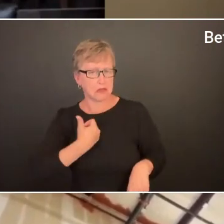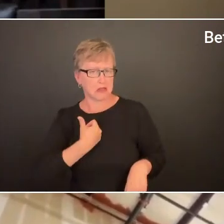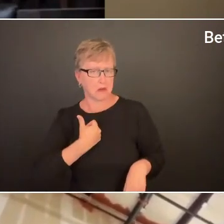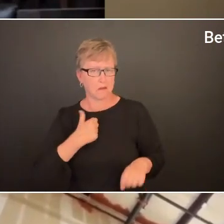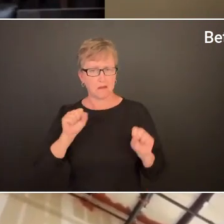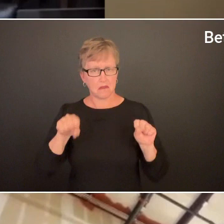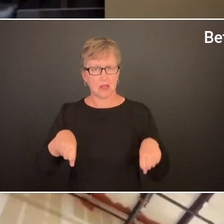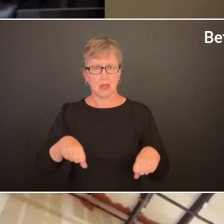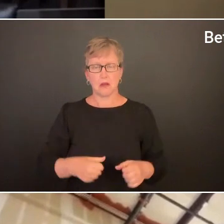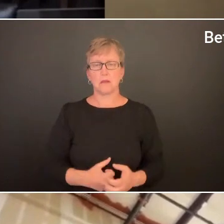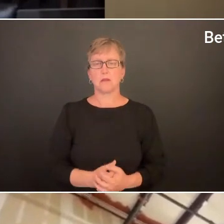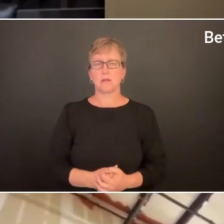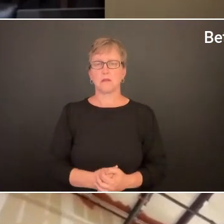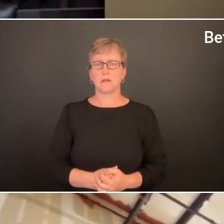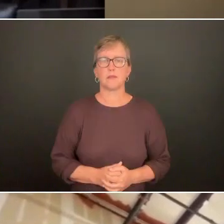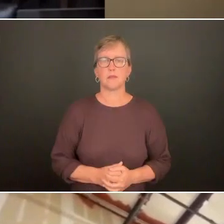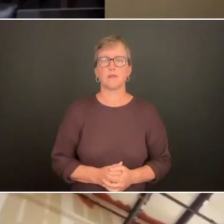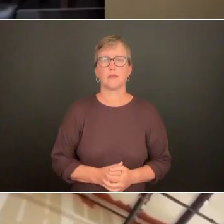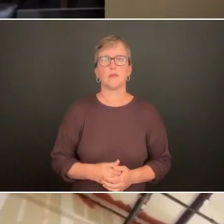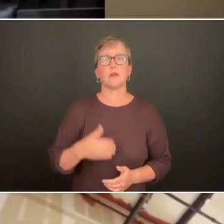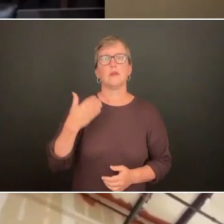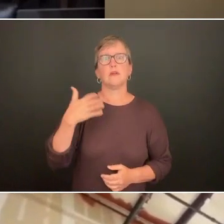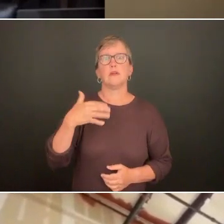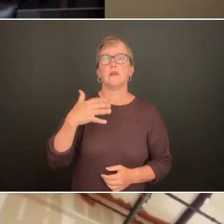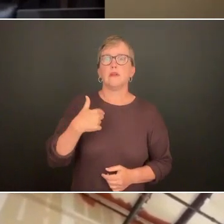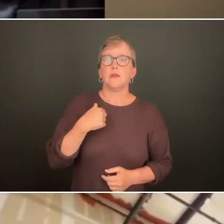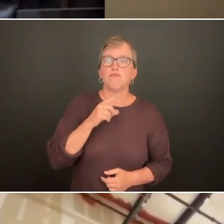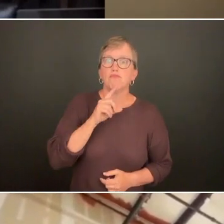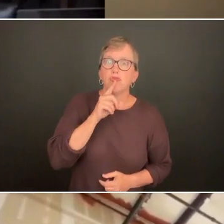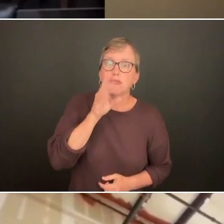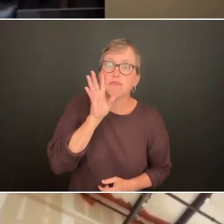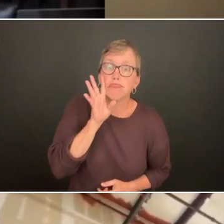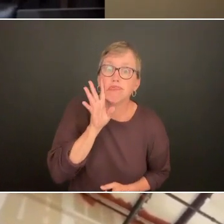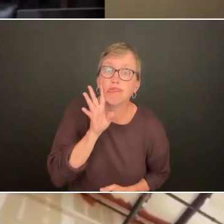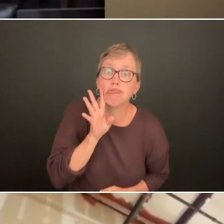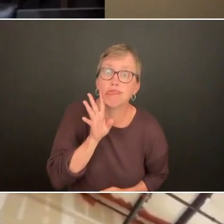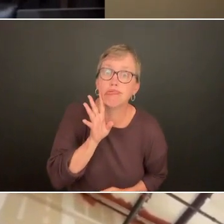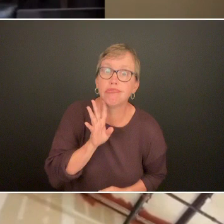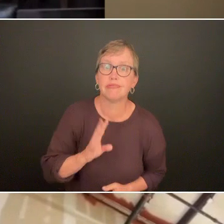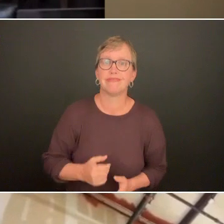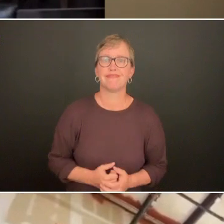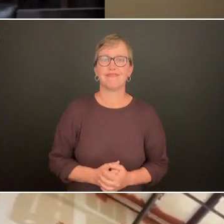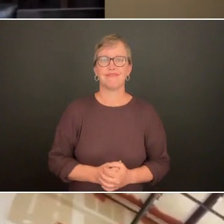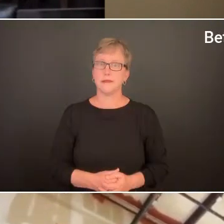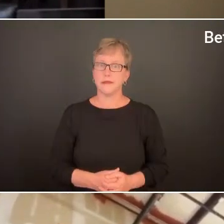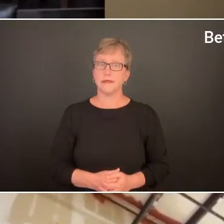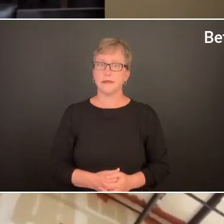And I'm able to urinate. And whoa. And now I'm really